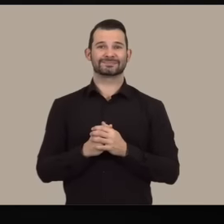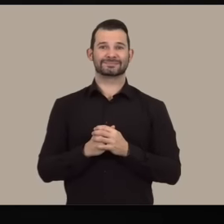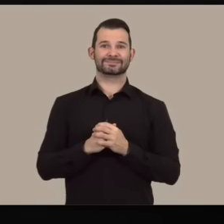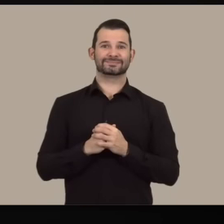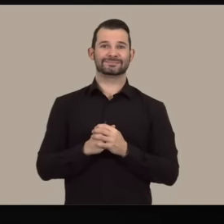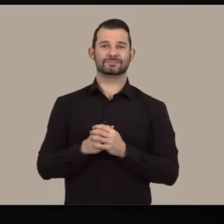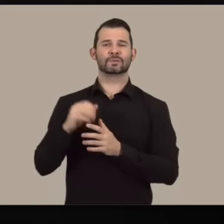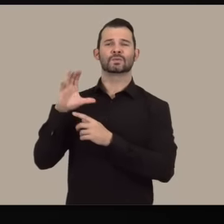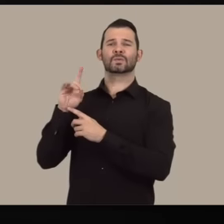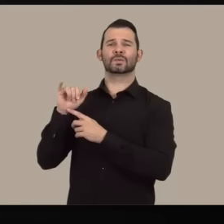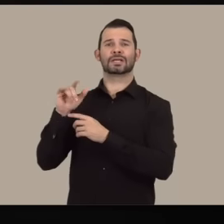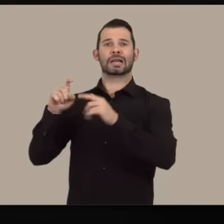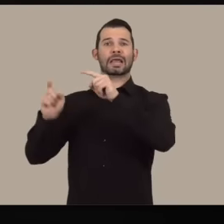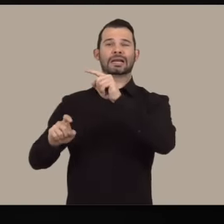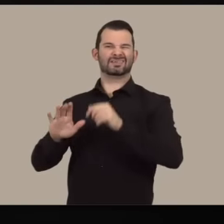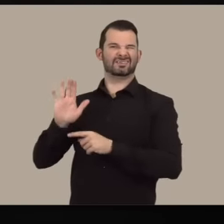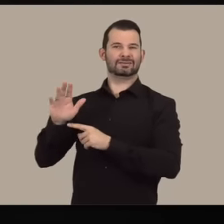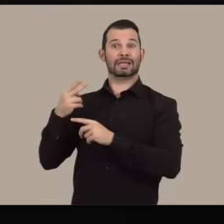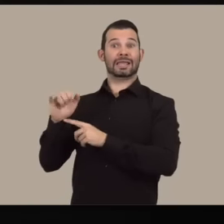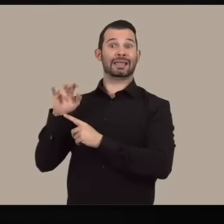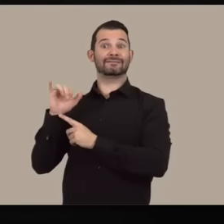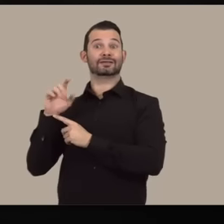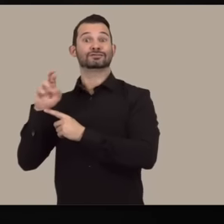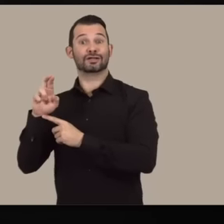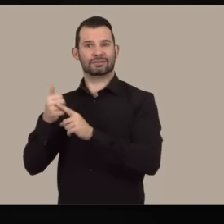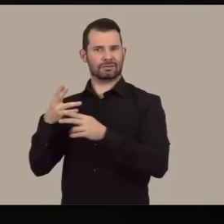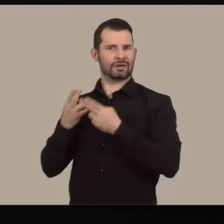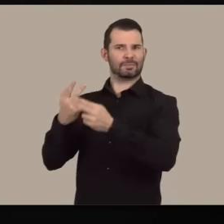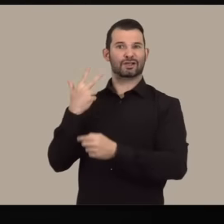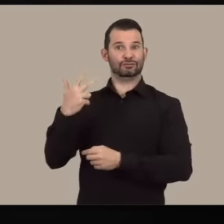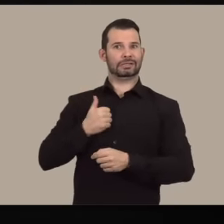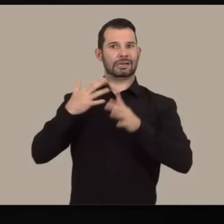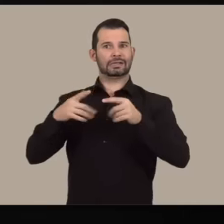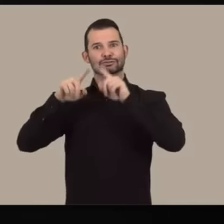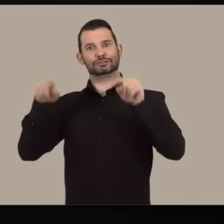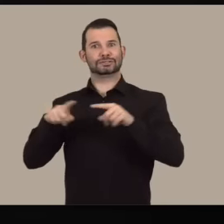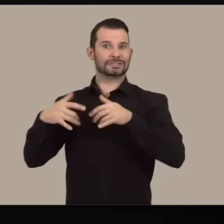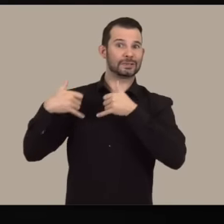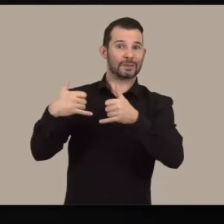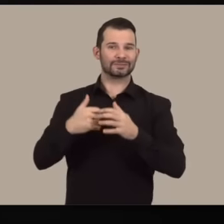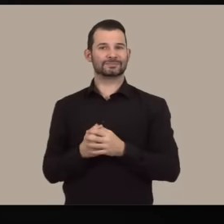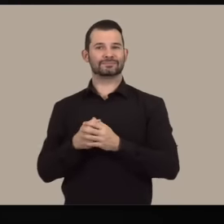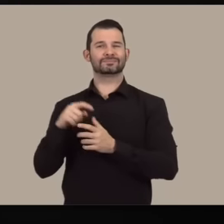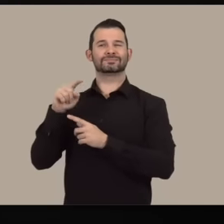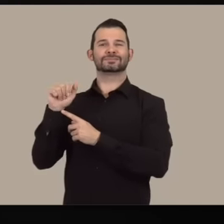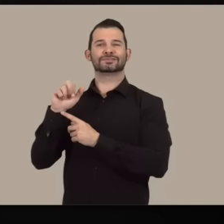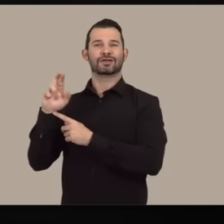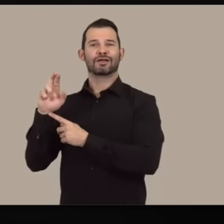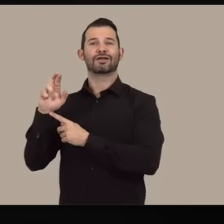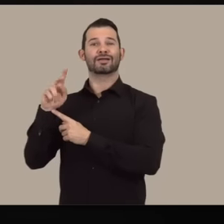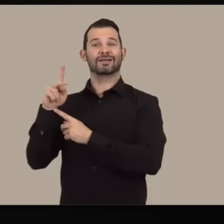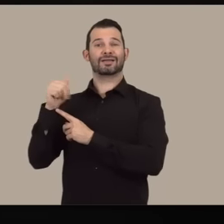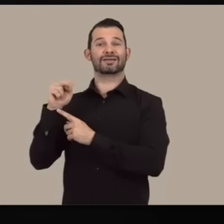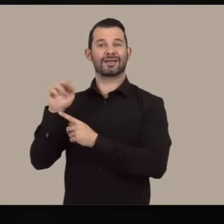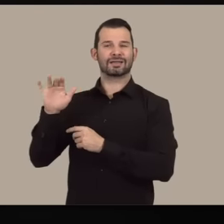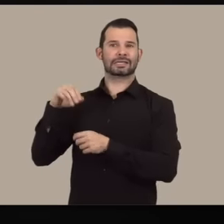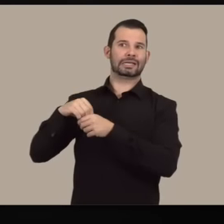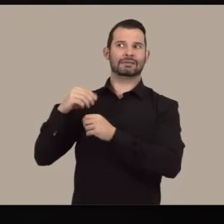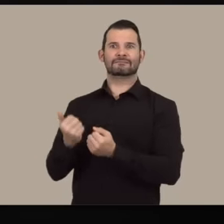France. Cody Lightning's Hey Victor was nominated for 3 Canadian Screen Awards. And Zahar Khan's In